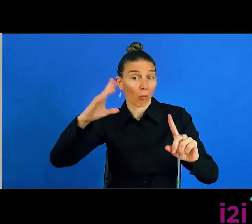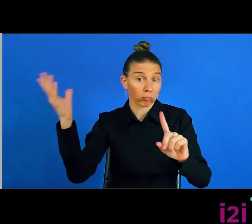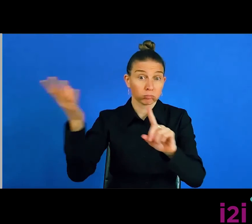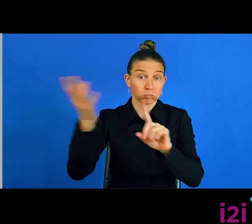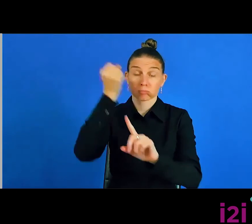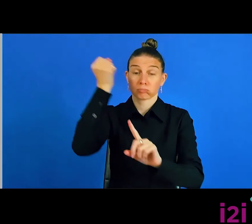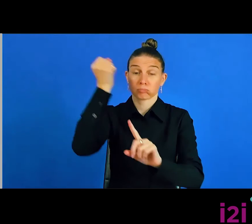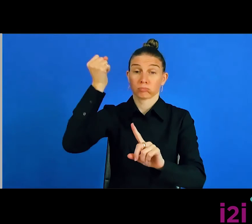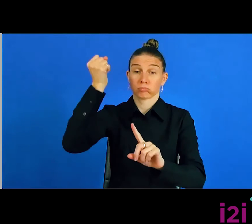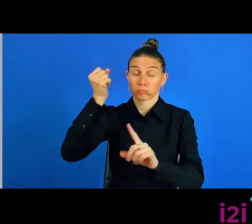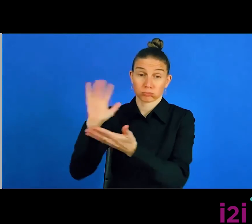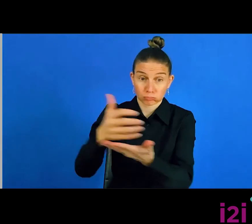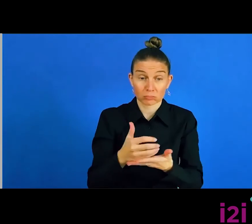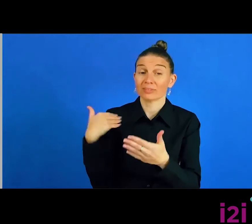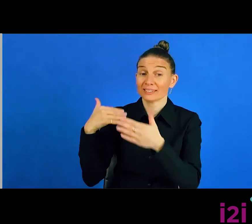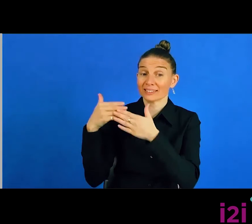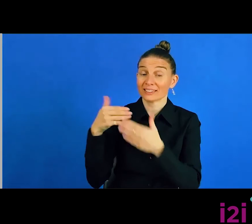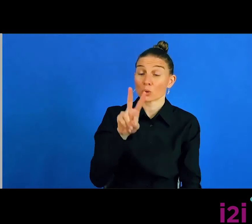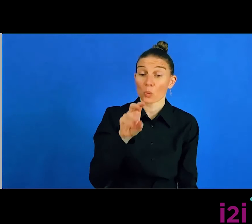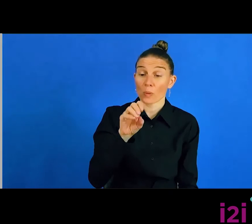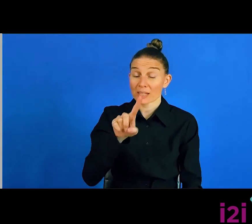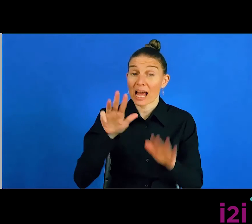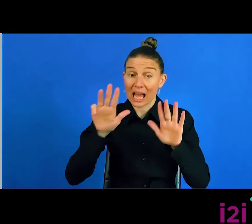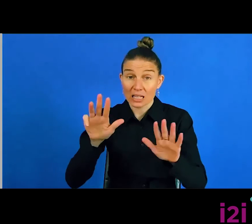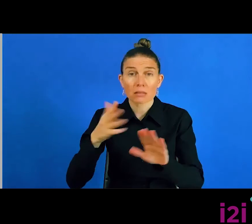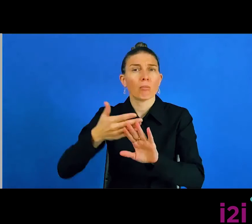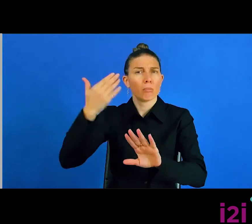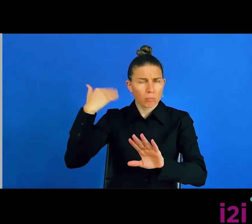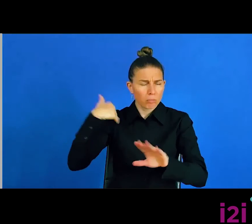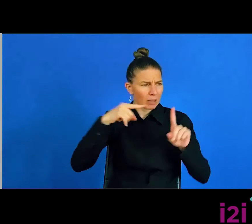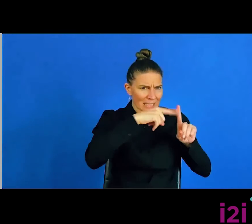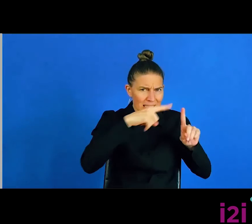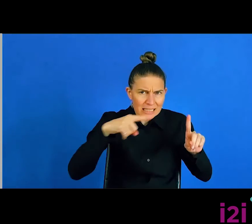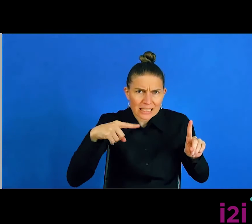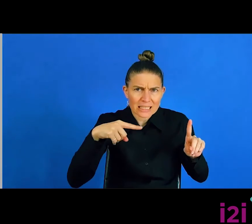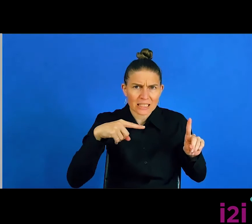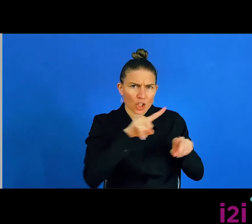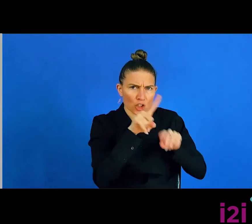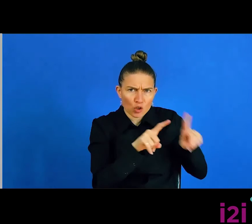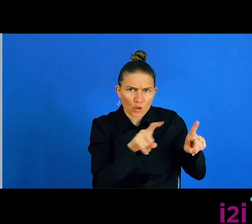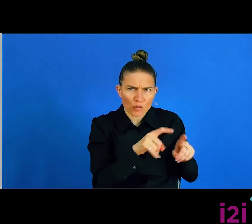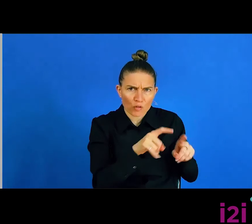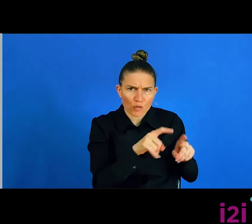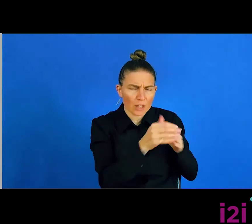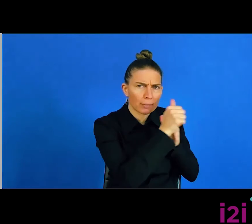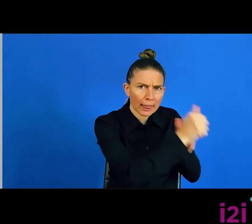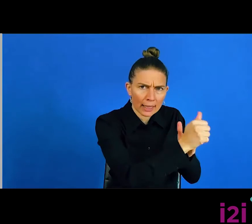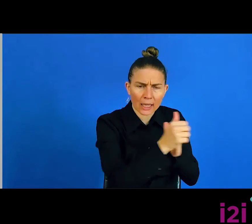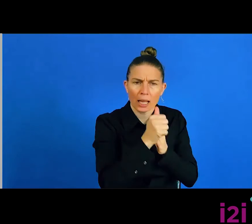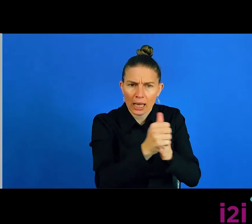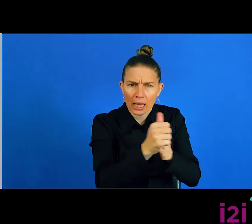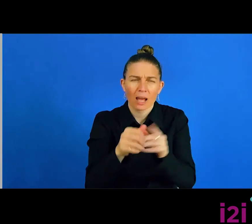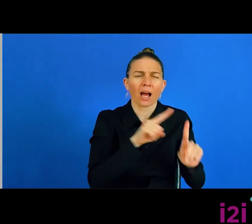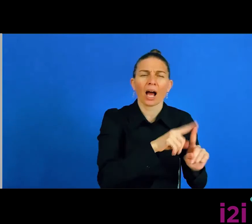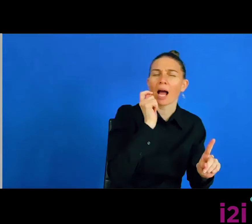successfully spearheaded many statistical surveys in the area of demography and social statistics, including Kenya's survey